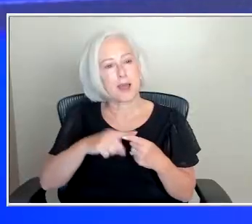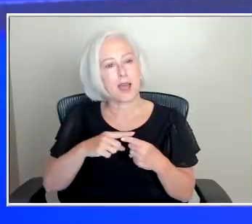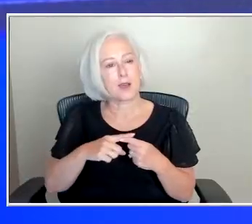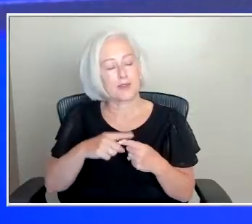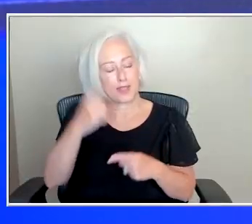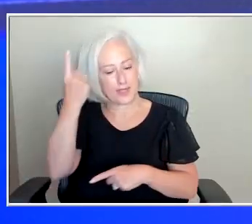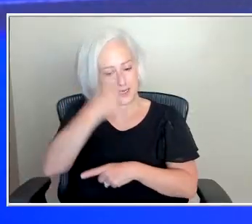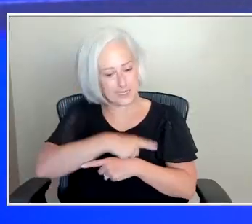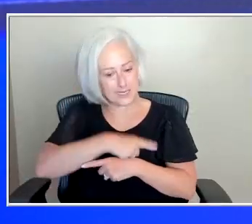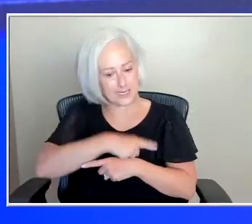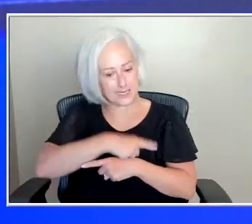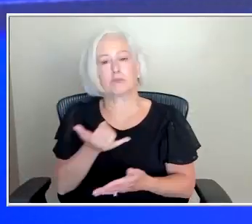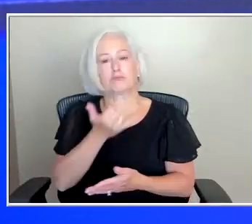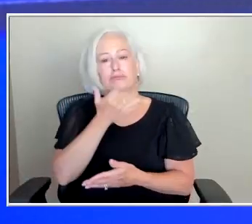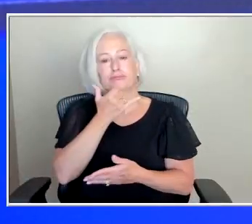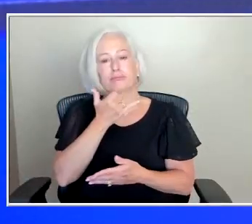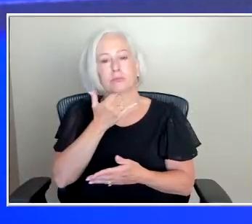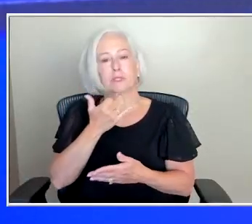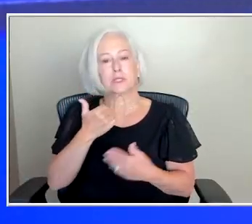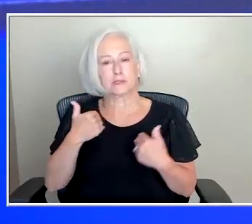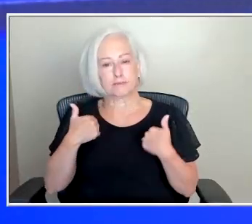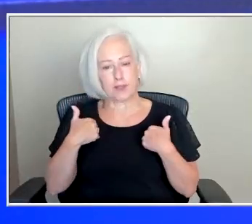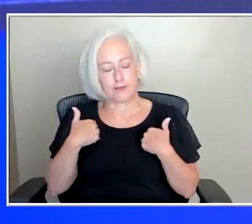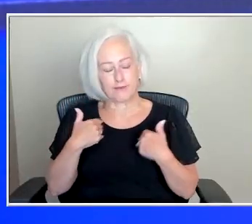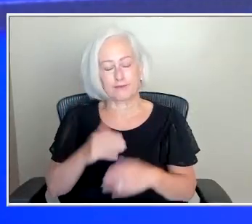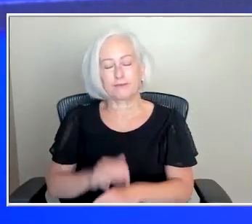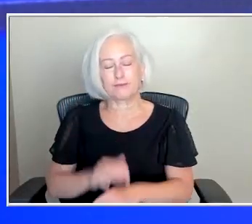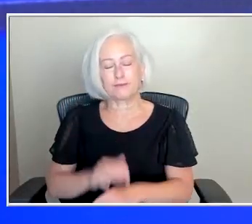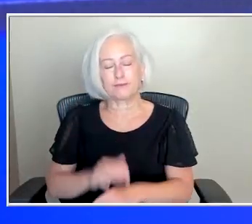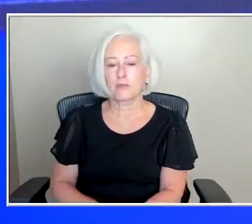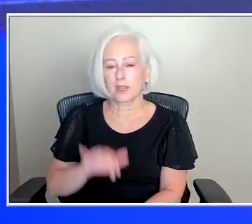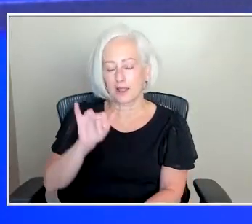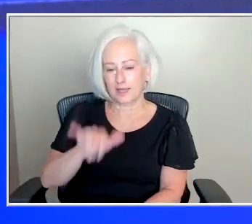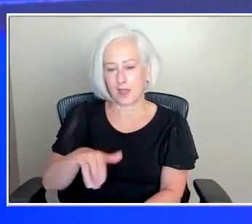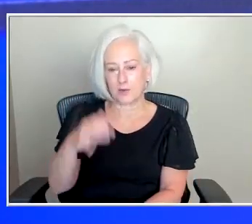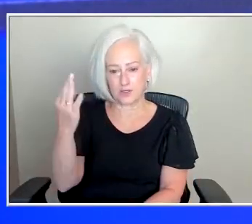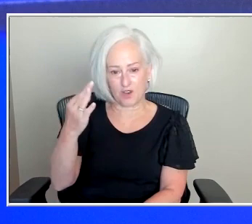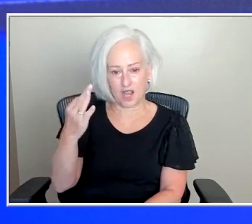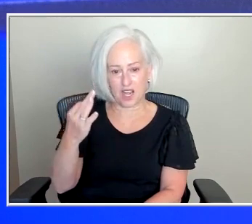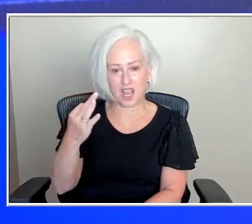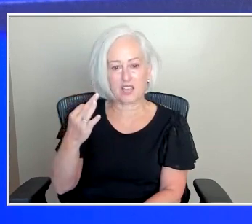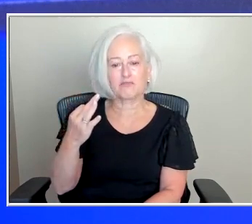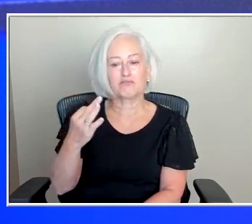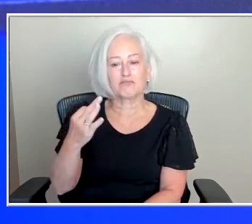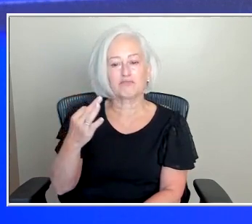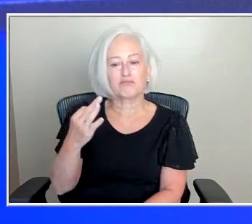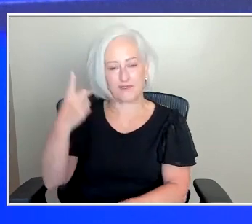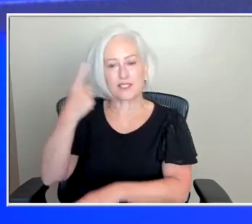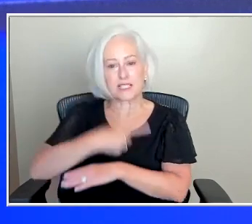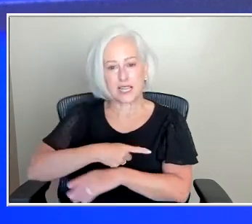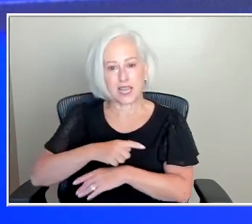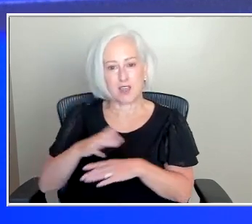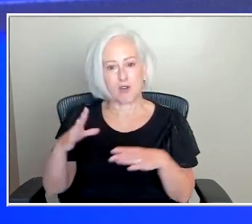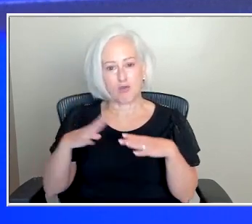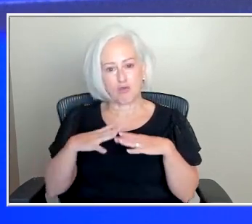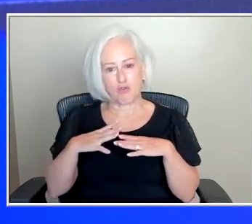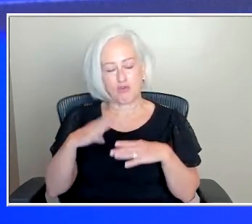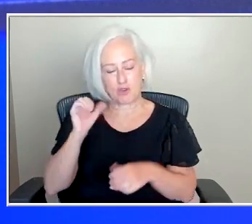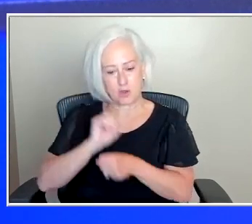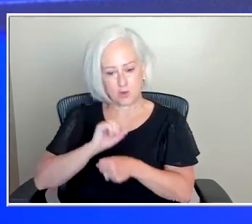Well, again, it was on a Friday. I took half day off from work. But when I got up that